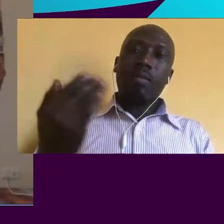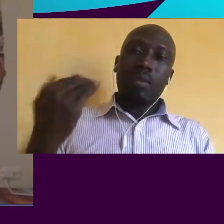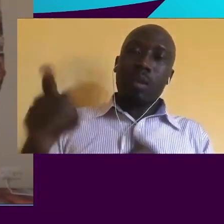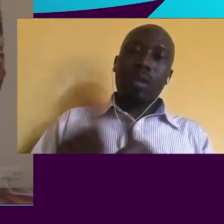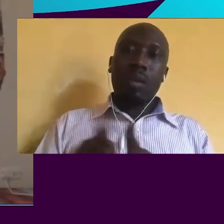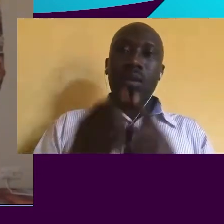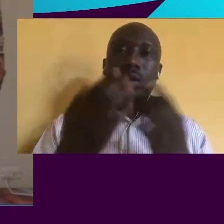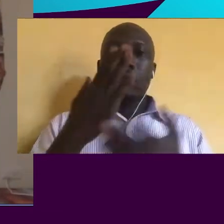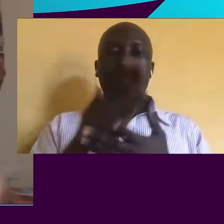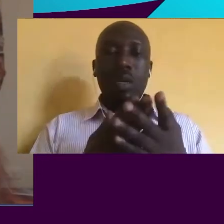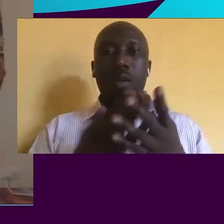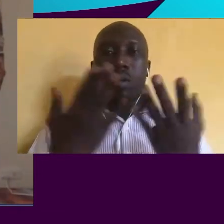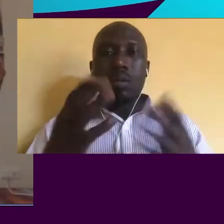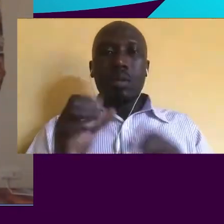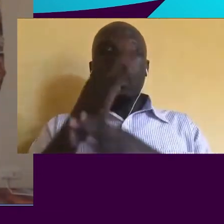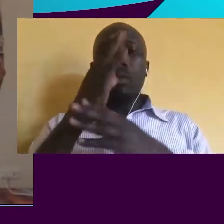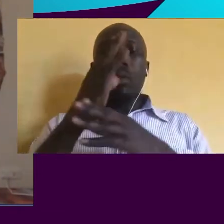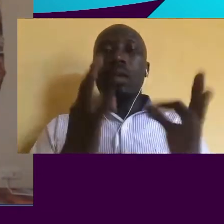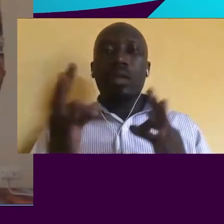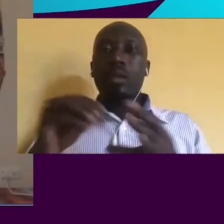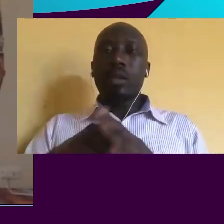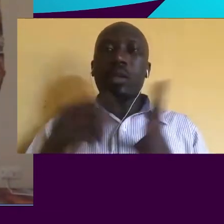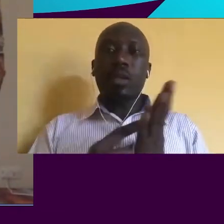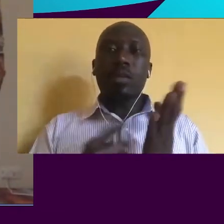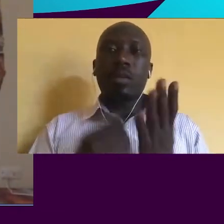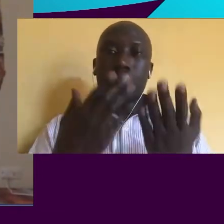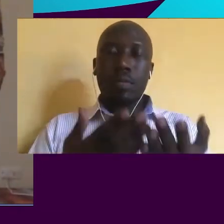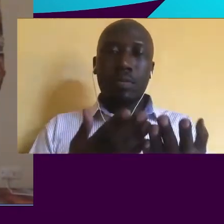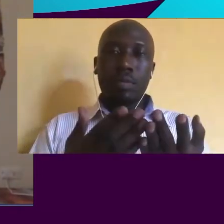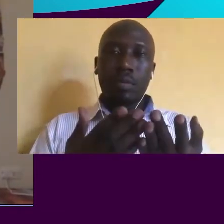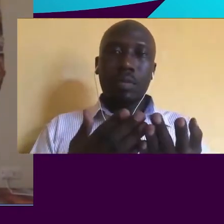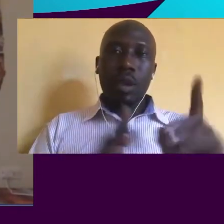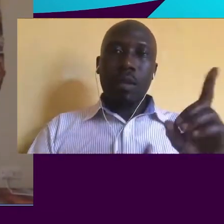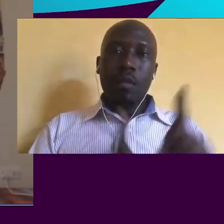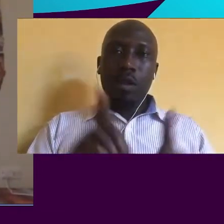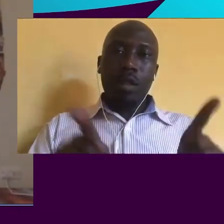in Uganda at the field level.